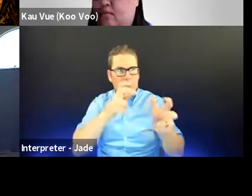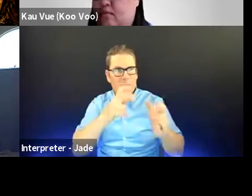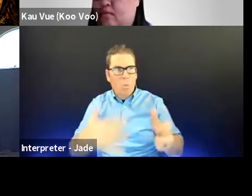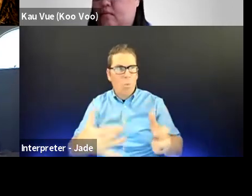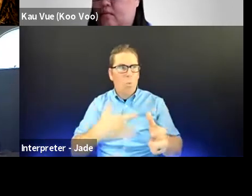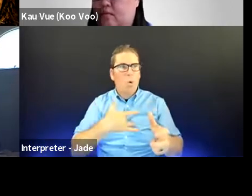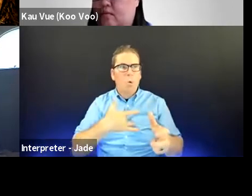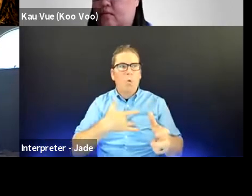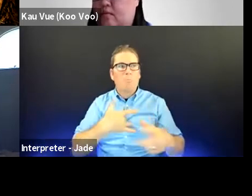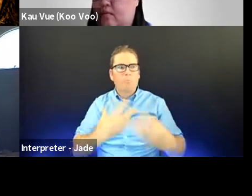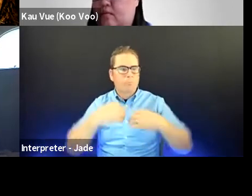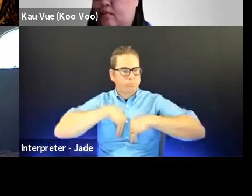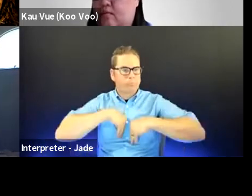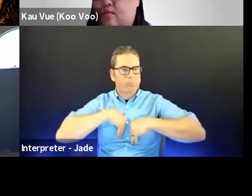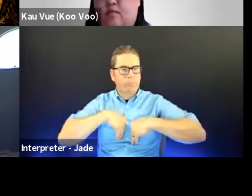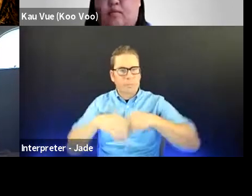today,